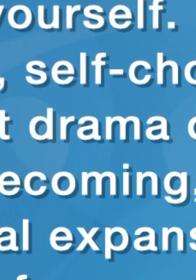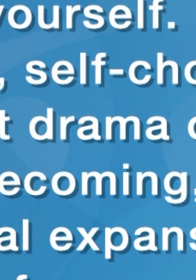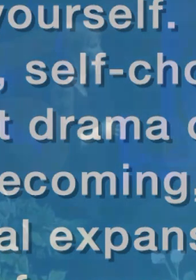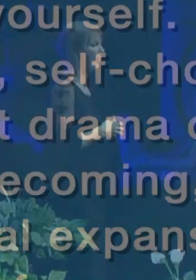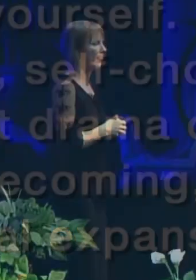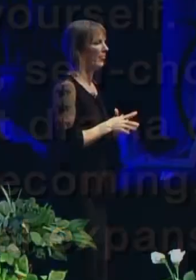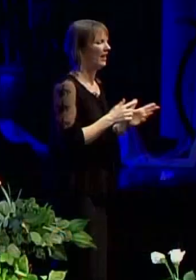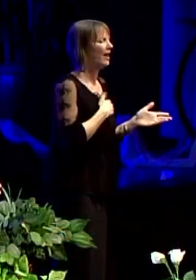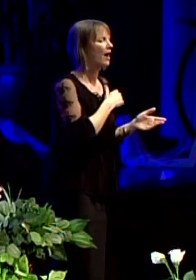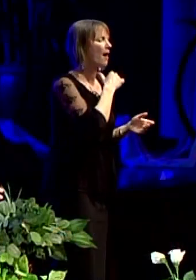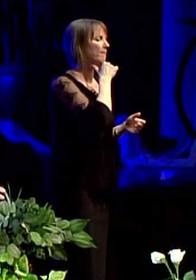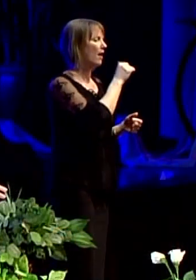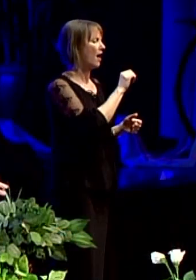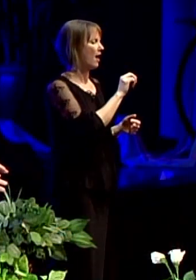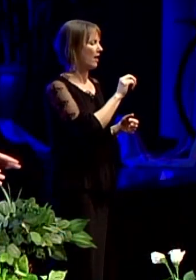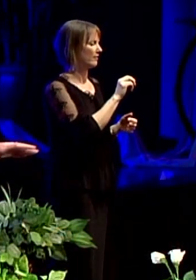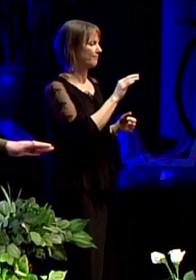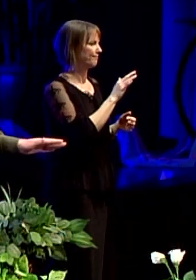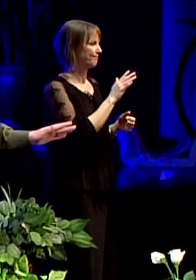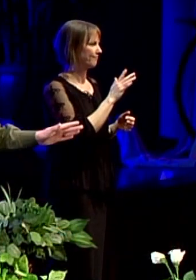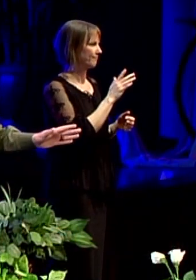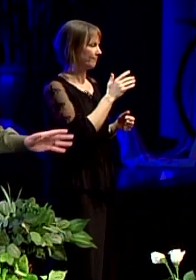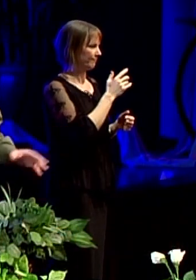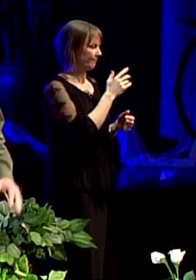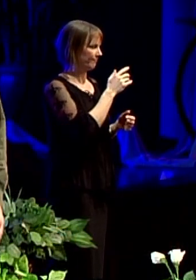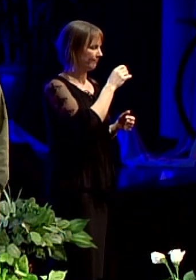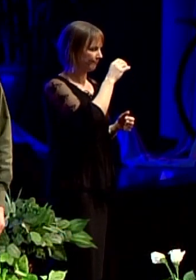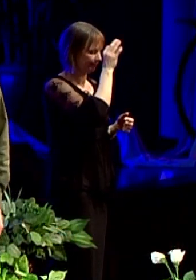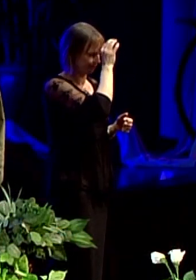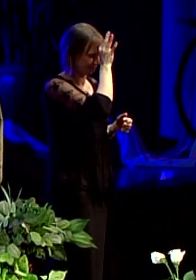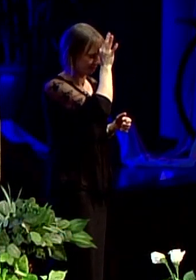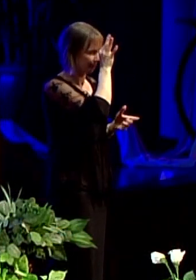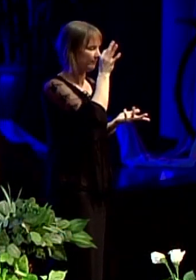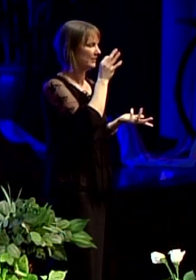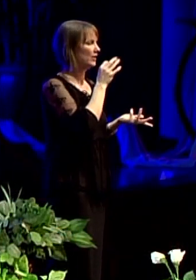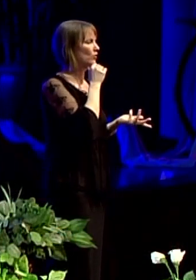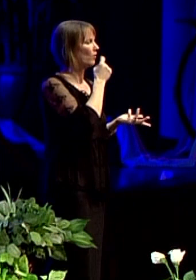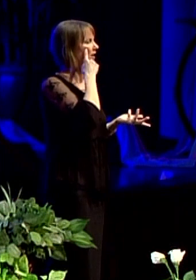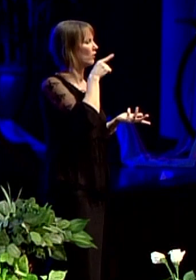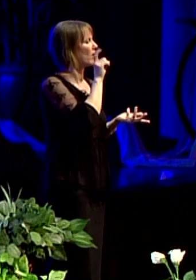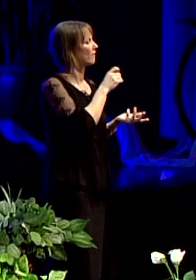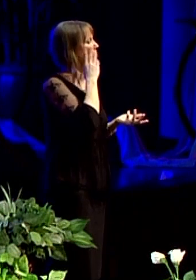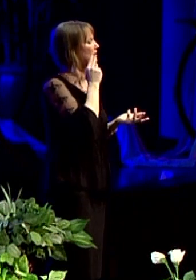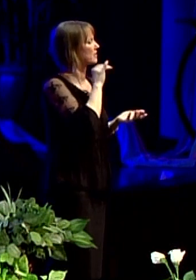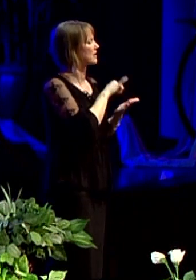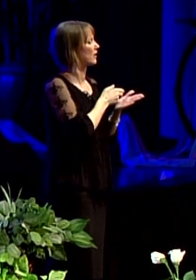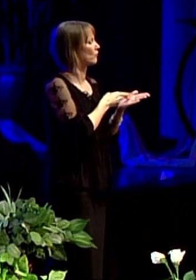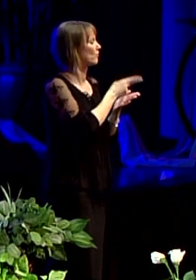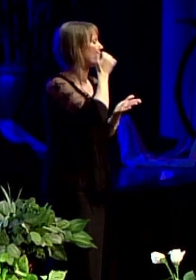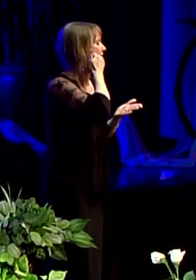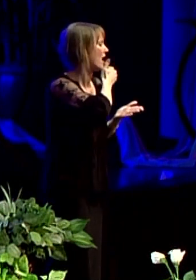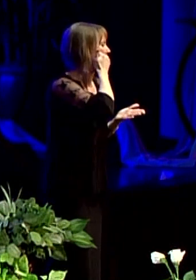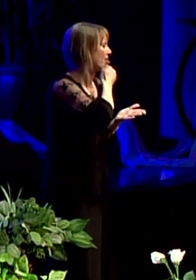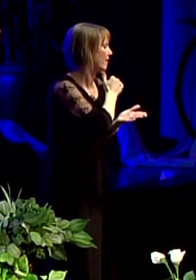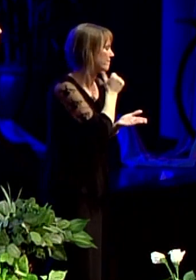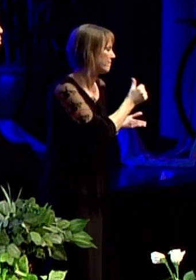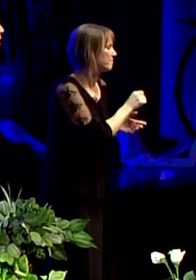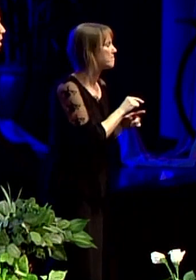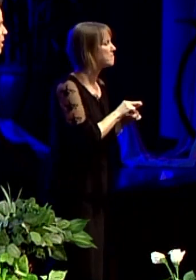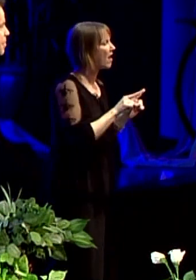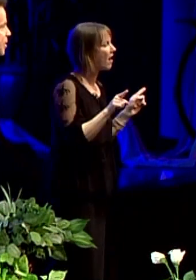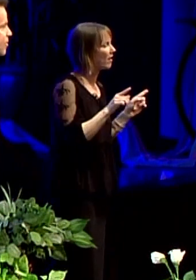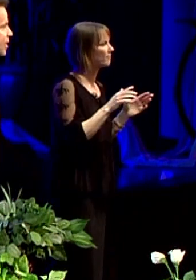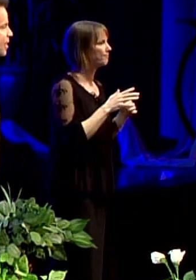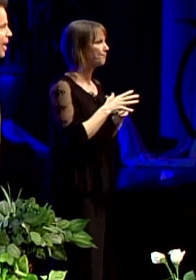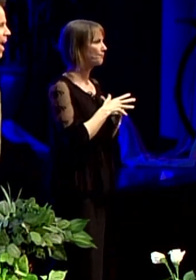I'm not going to be naive here. I don't think that you have to experience that truth every day, but I hope you